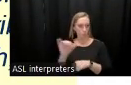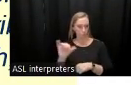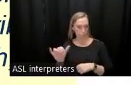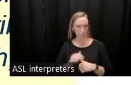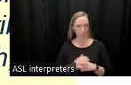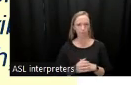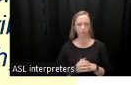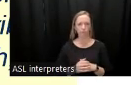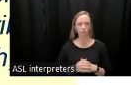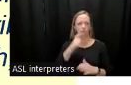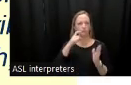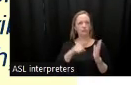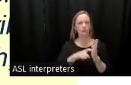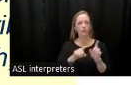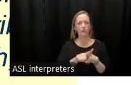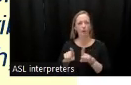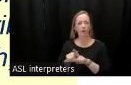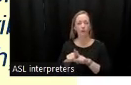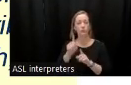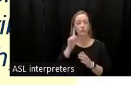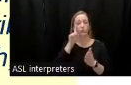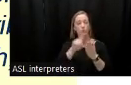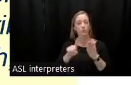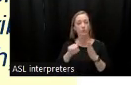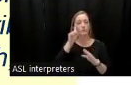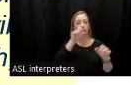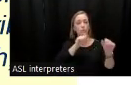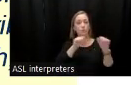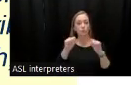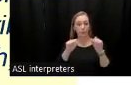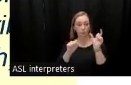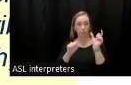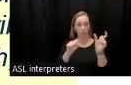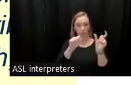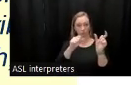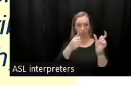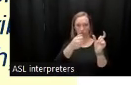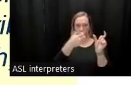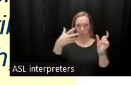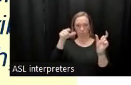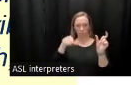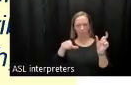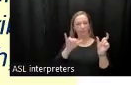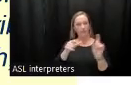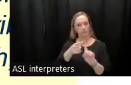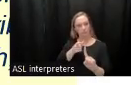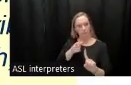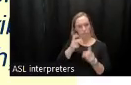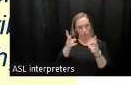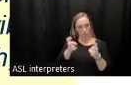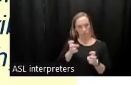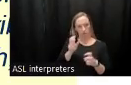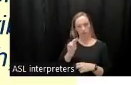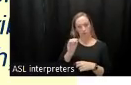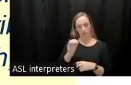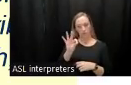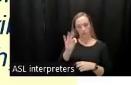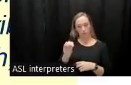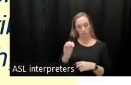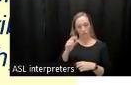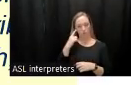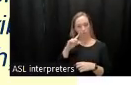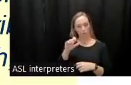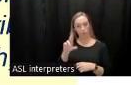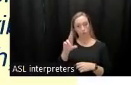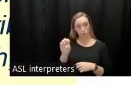Notice also that under the research strategy, there's, and this again is from the NOFO for the SURE and also for the